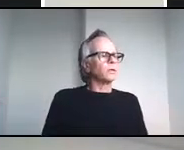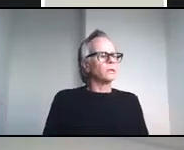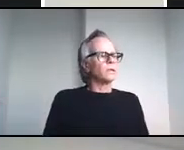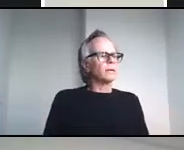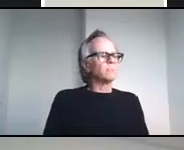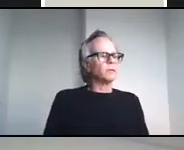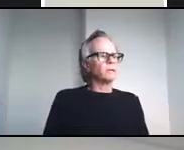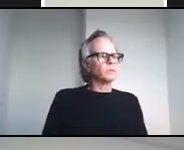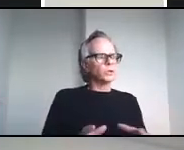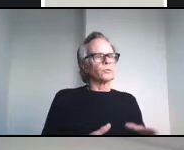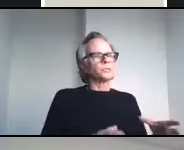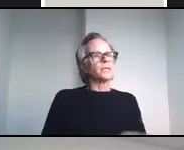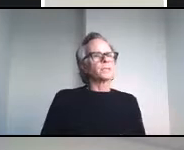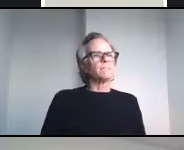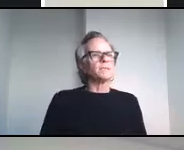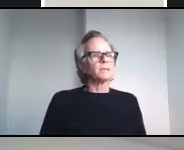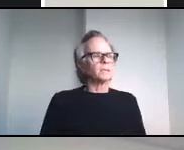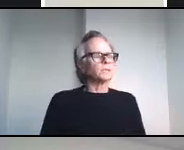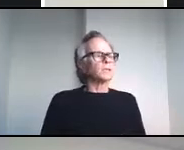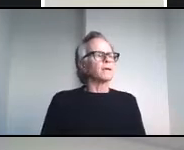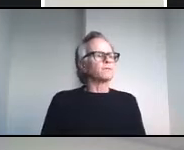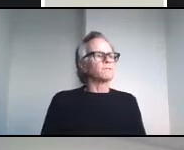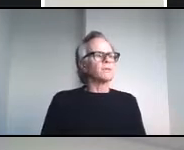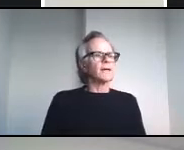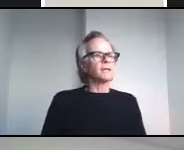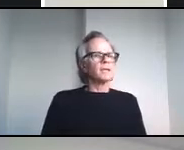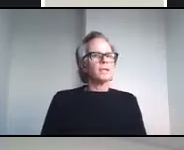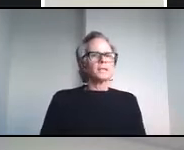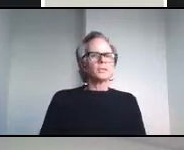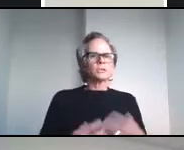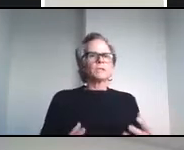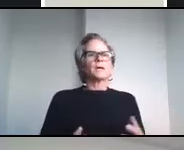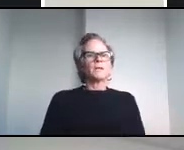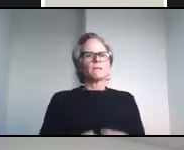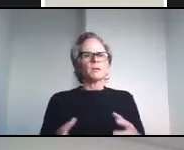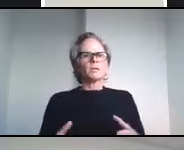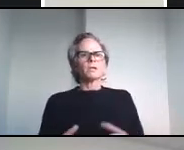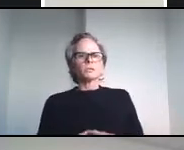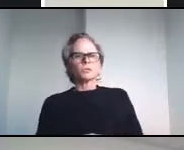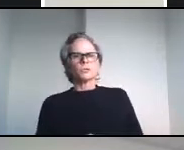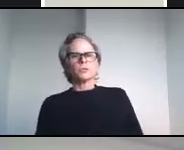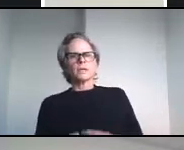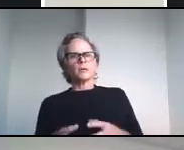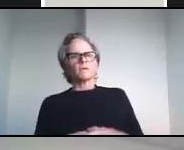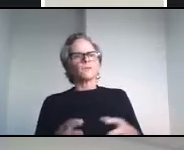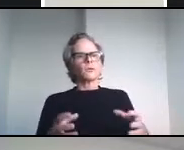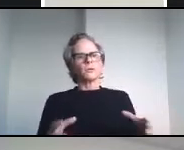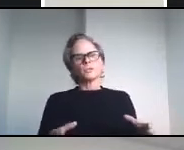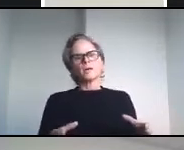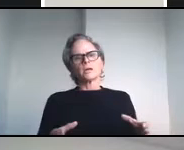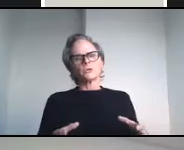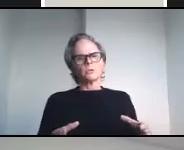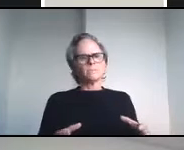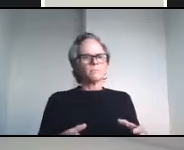new library. The children's desk immediately to the left of that. And then just beyond that, the very youngest children, the area for